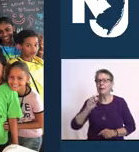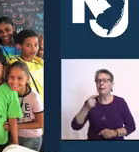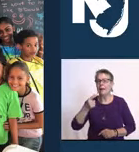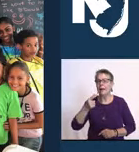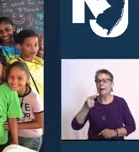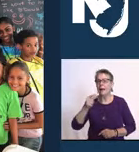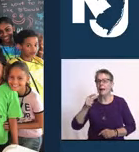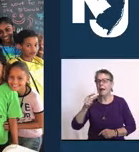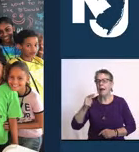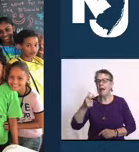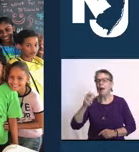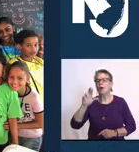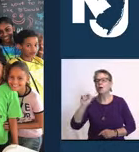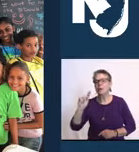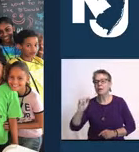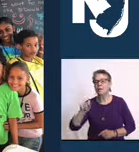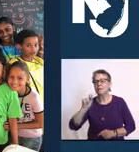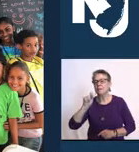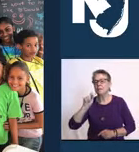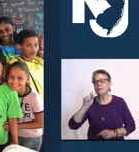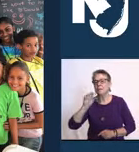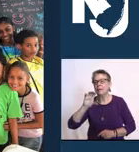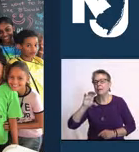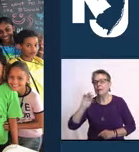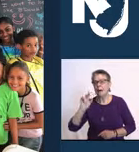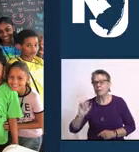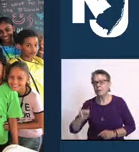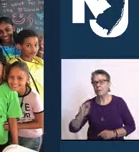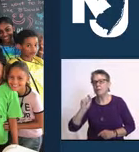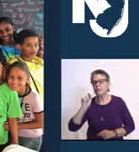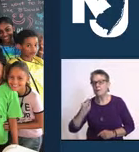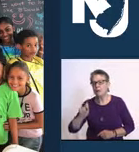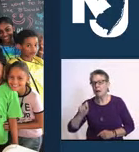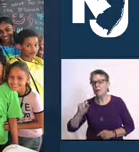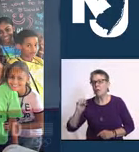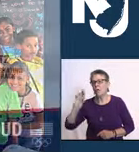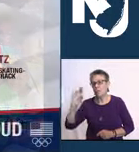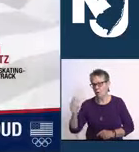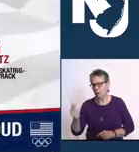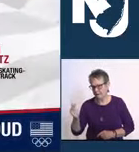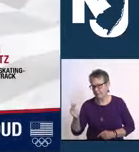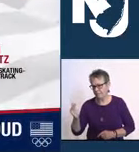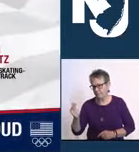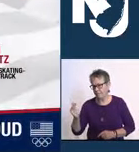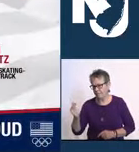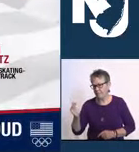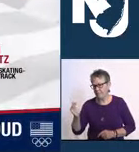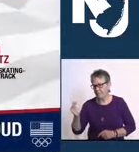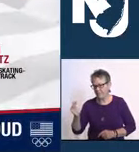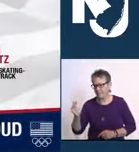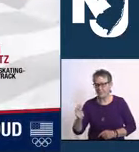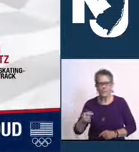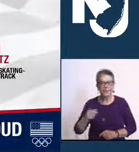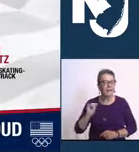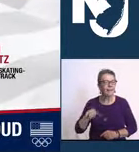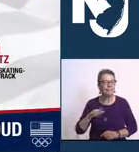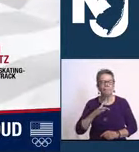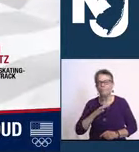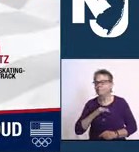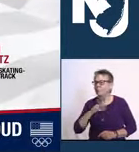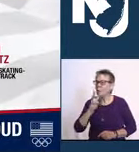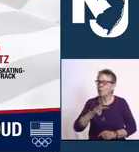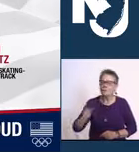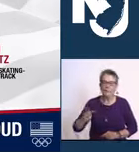begreatcamden.org. BEGREAT Camden.org. Finally, this Friday, the Winter Olympics will open